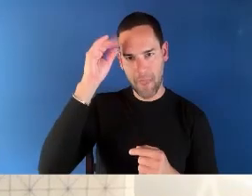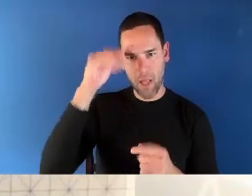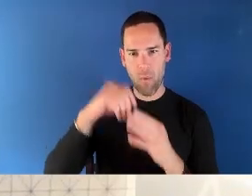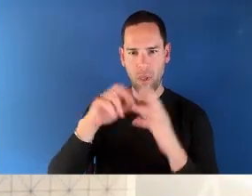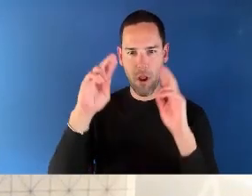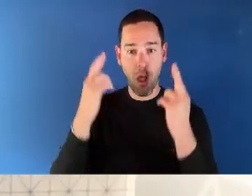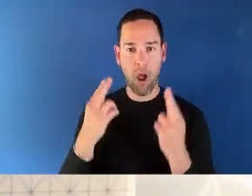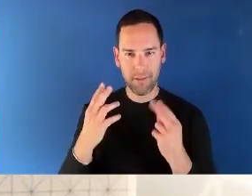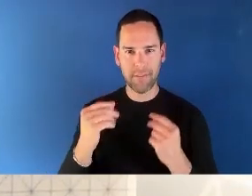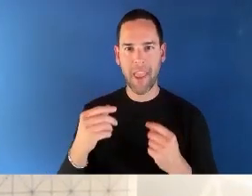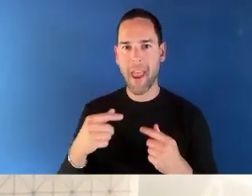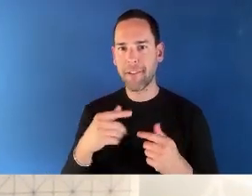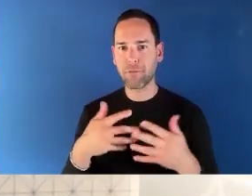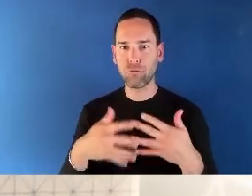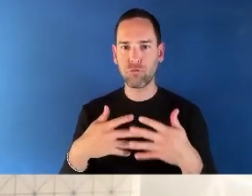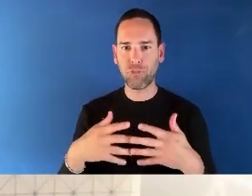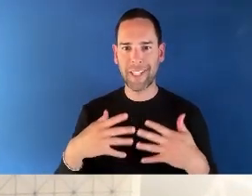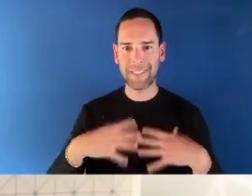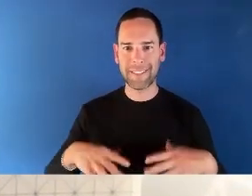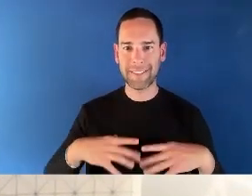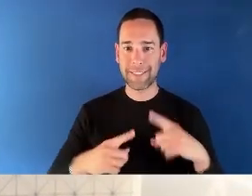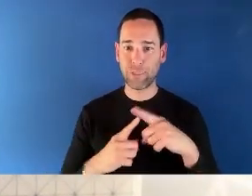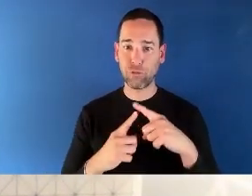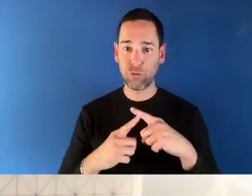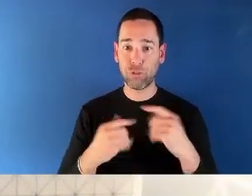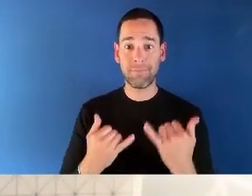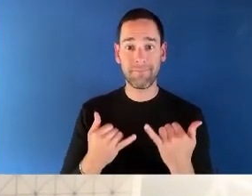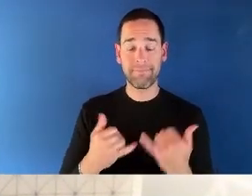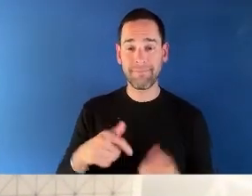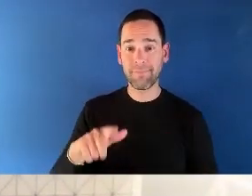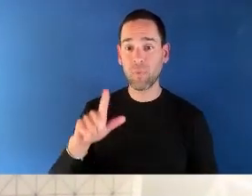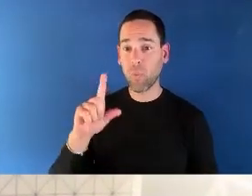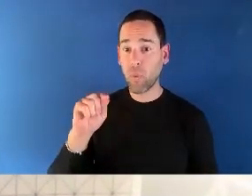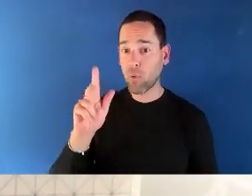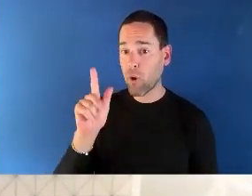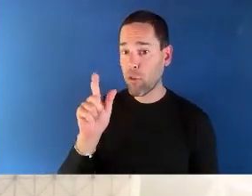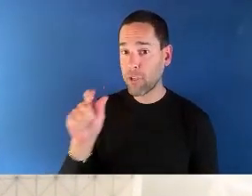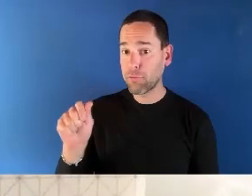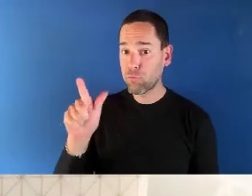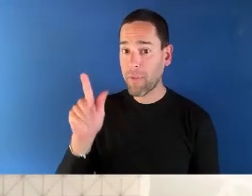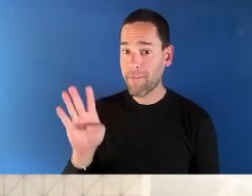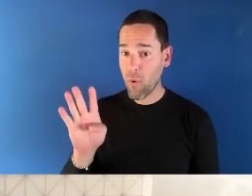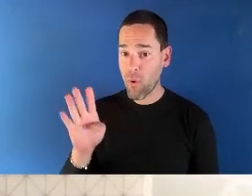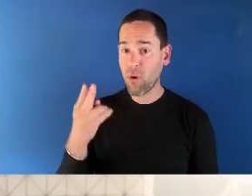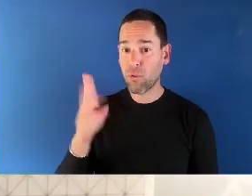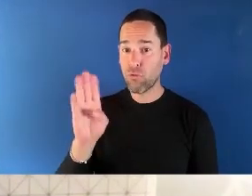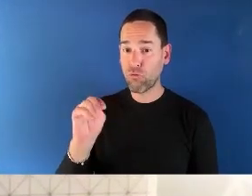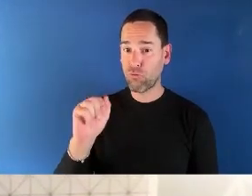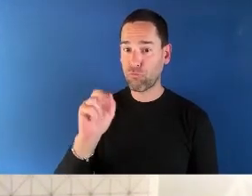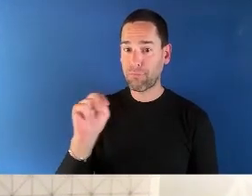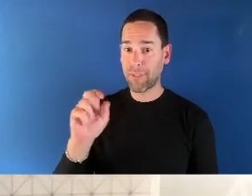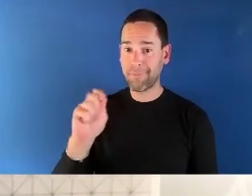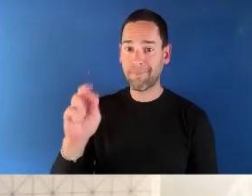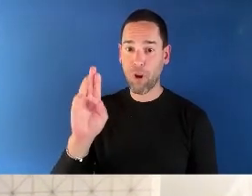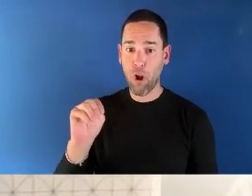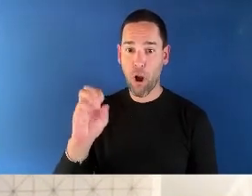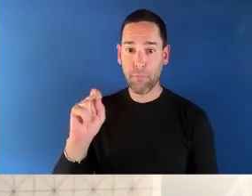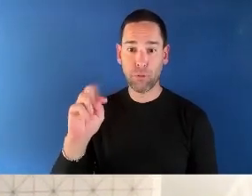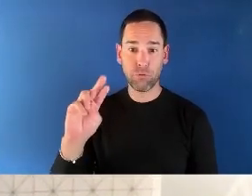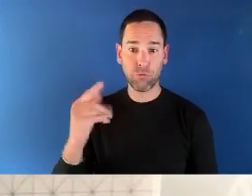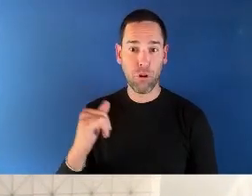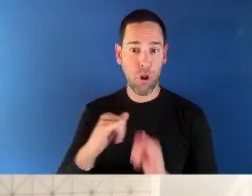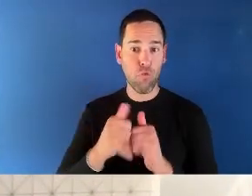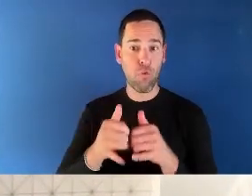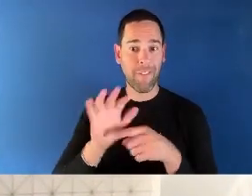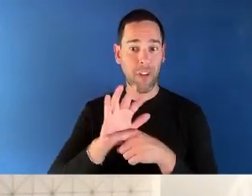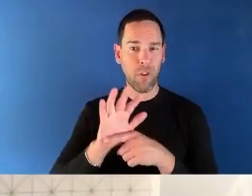is one of our 2023-2024 Heumann-Armstrong Award videos. For those of you who don't know, the Heumann-Armstrong Award